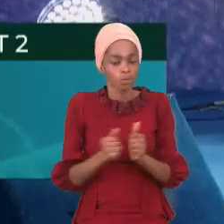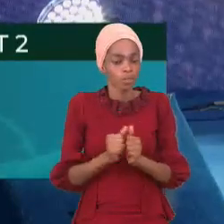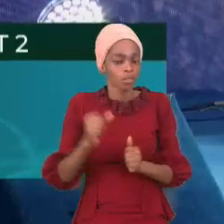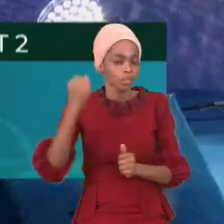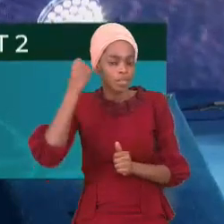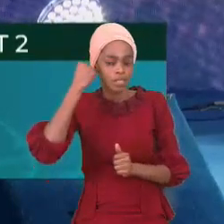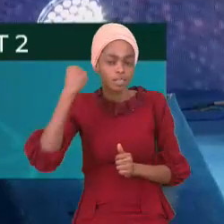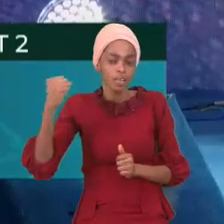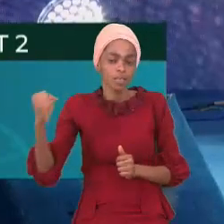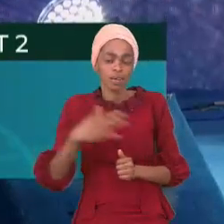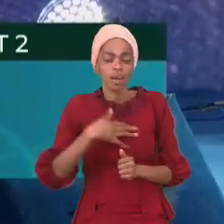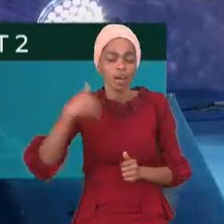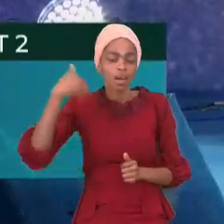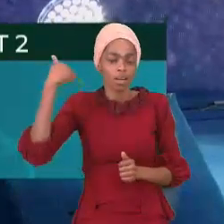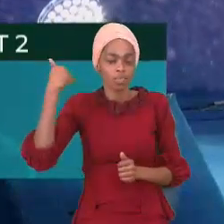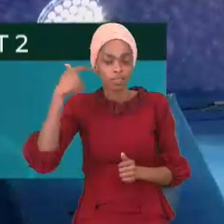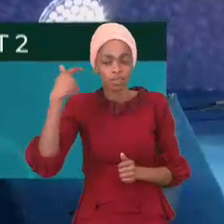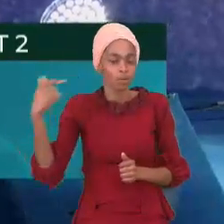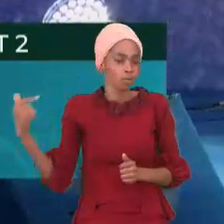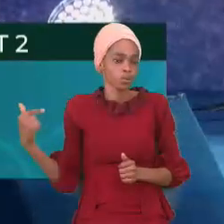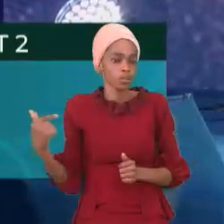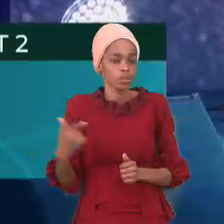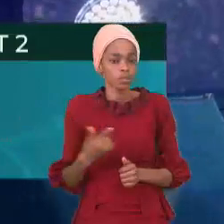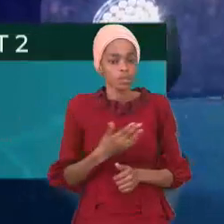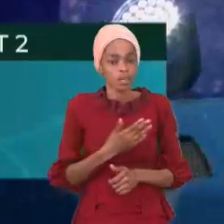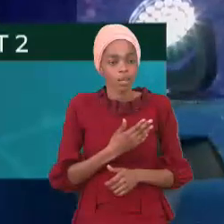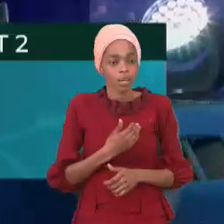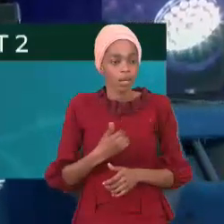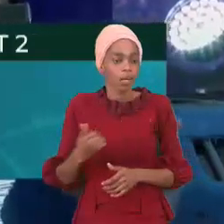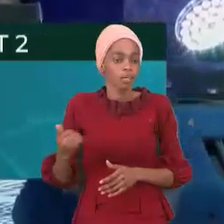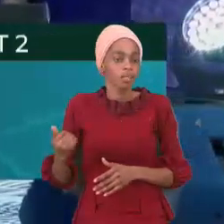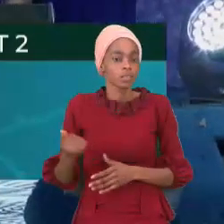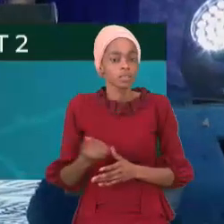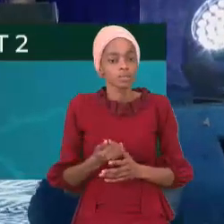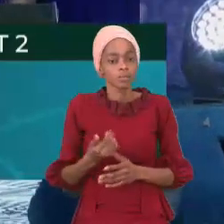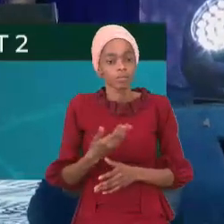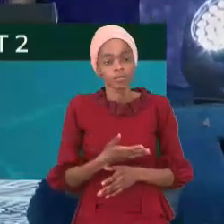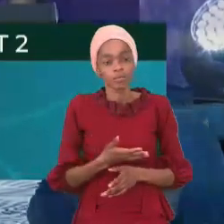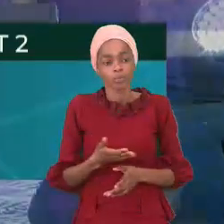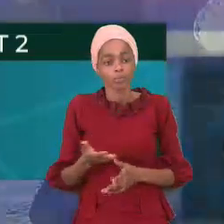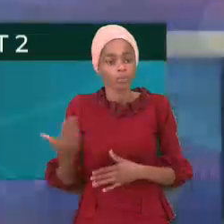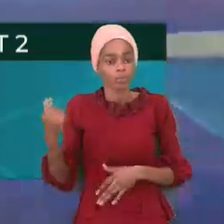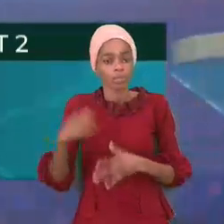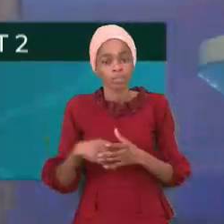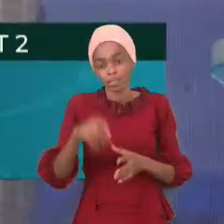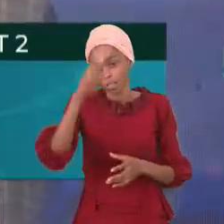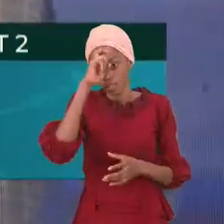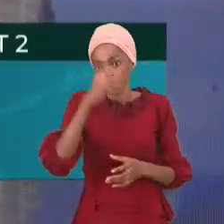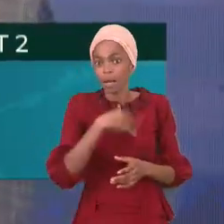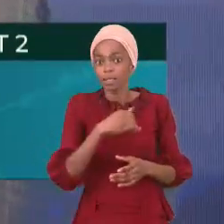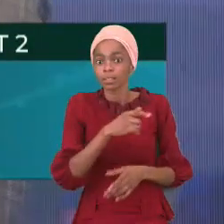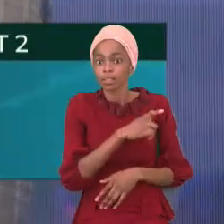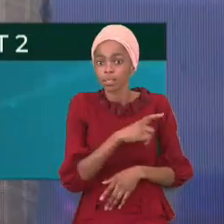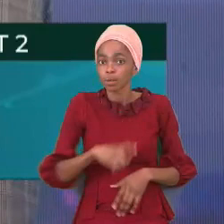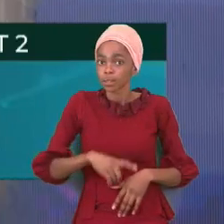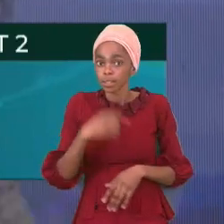and gold. They were poor slaves in Egypt. And then the Lord said,